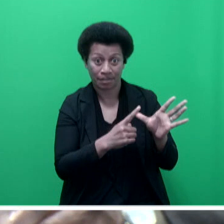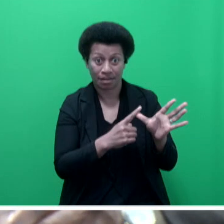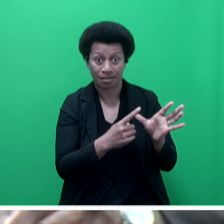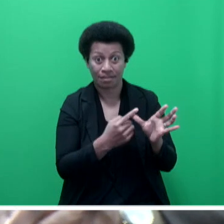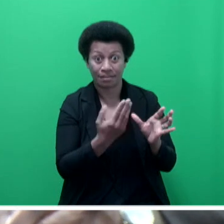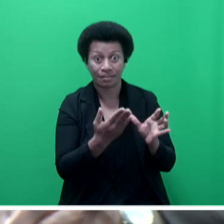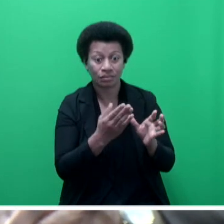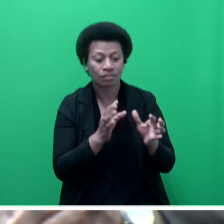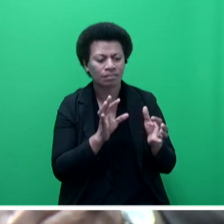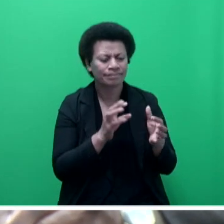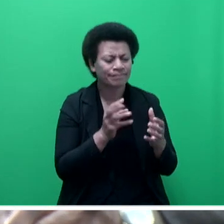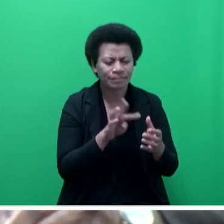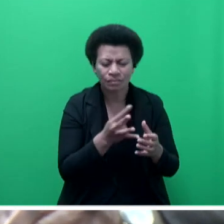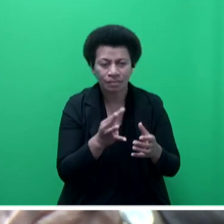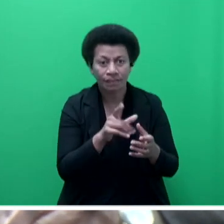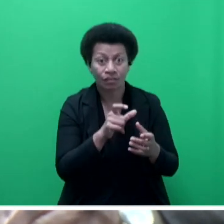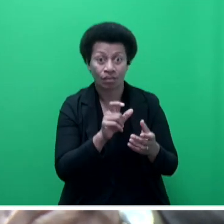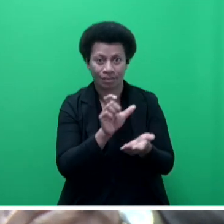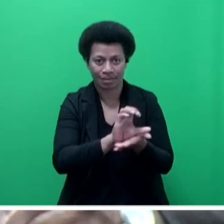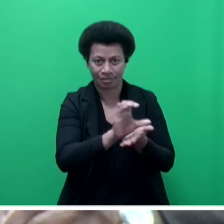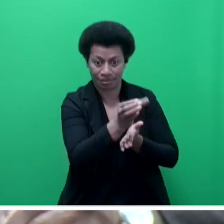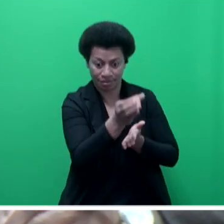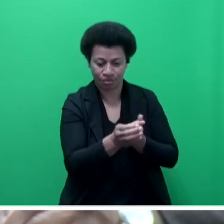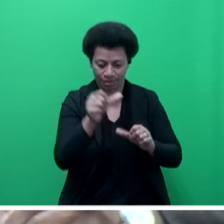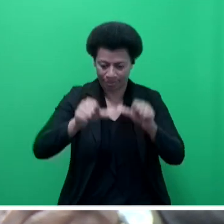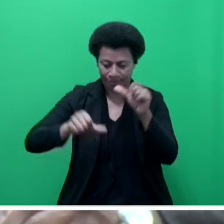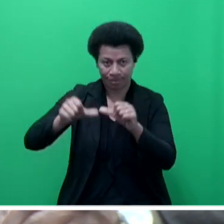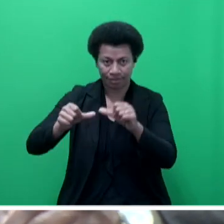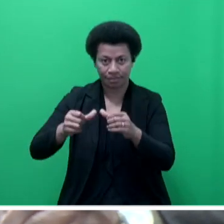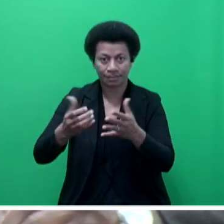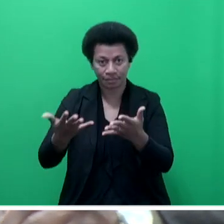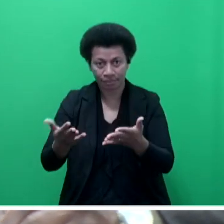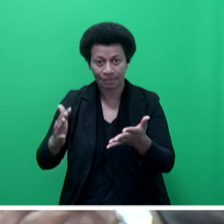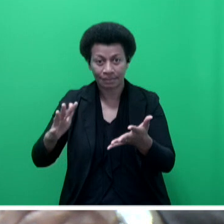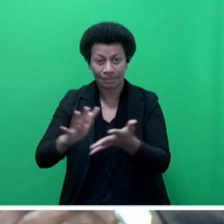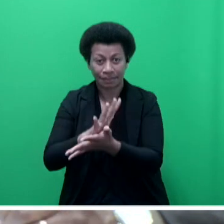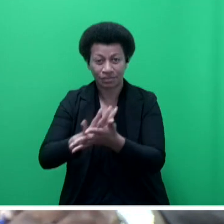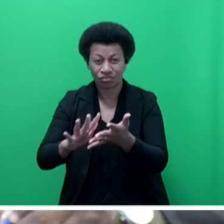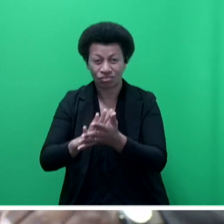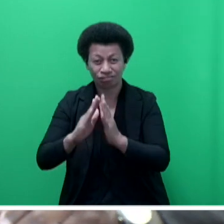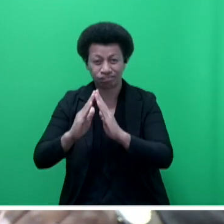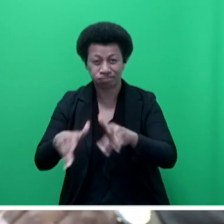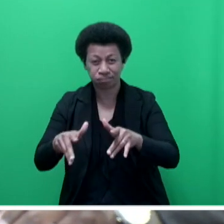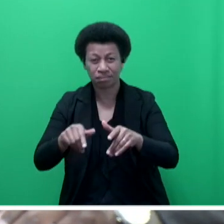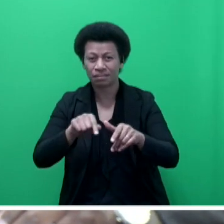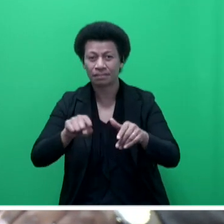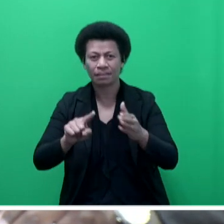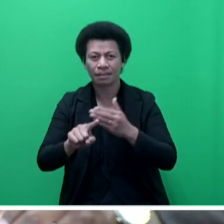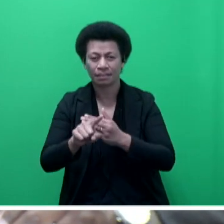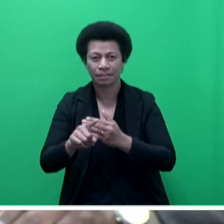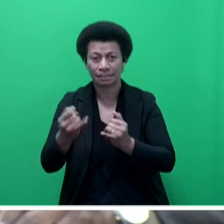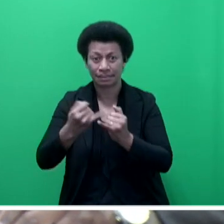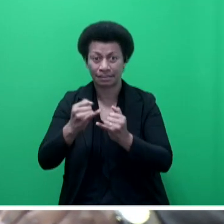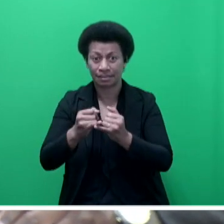out a preliminary assessment of the pavilions. The damage assessment report revealed that the steel and timber